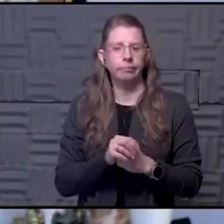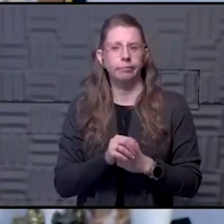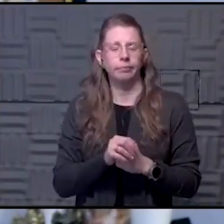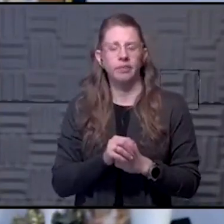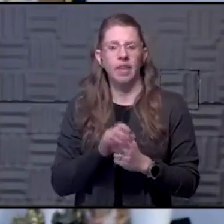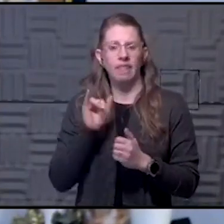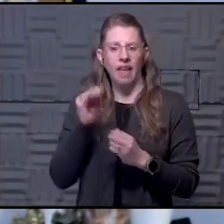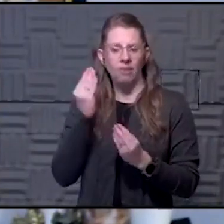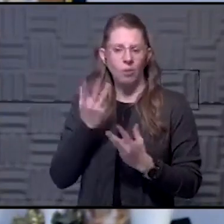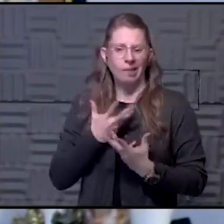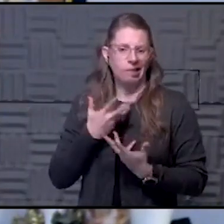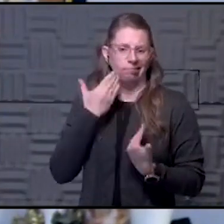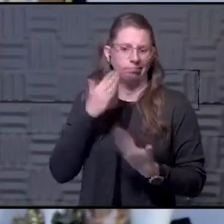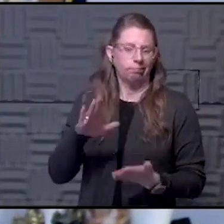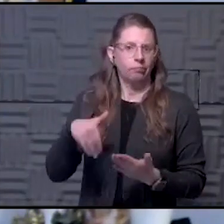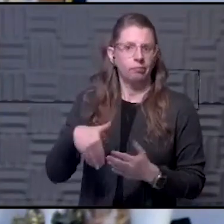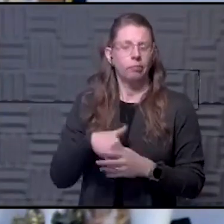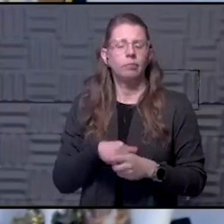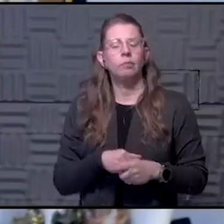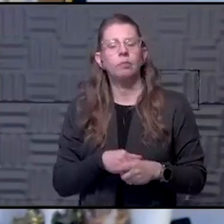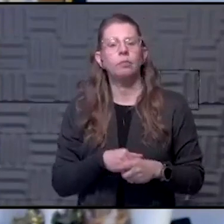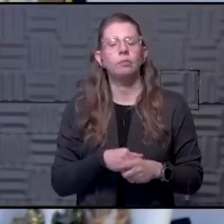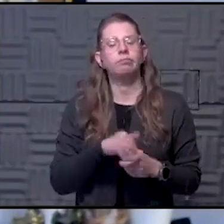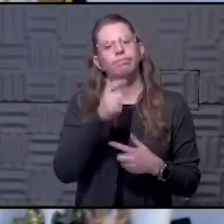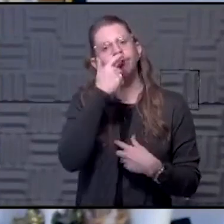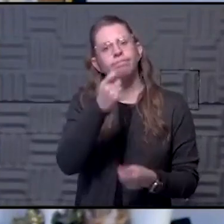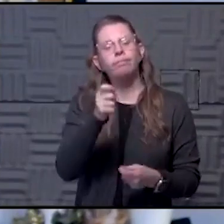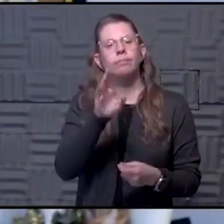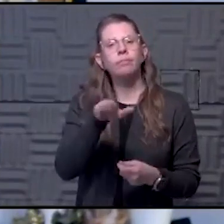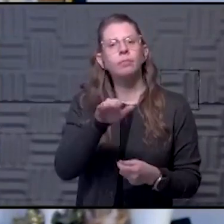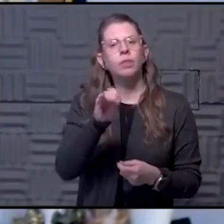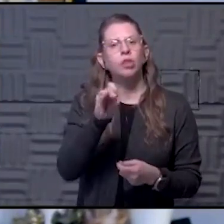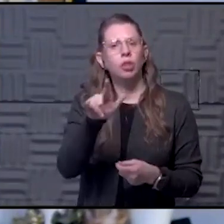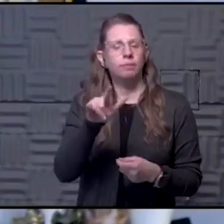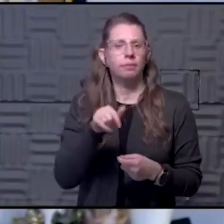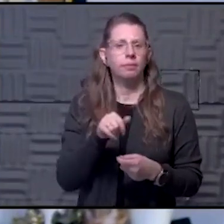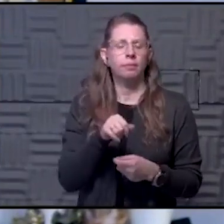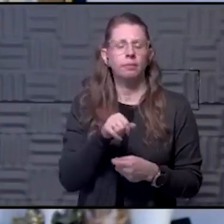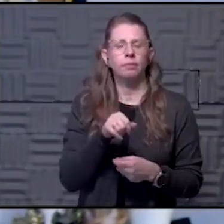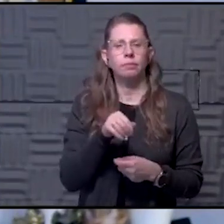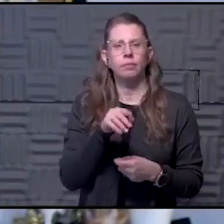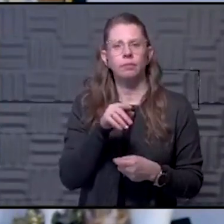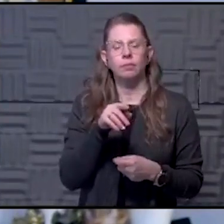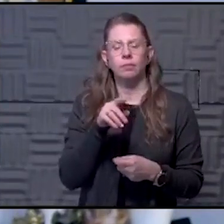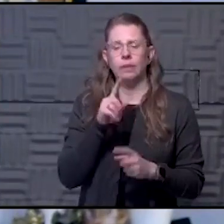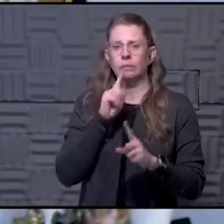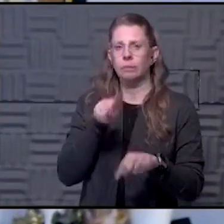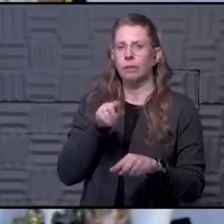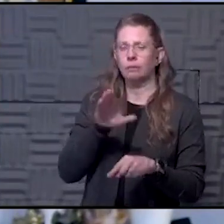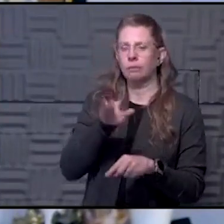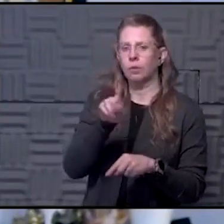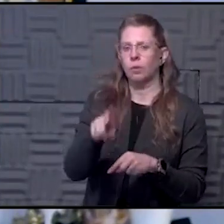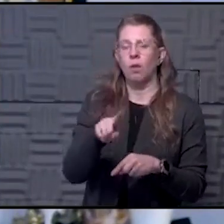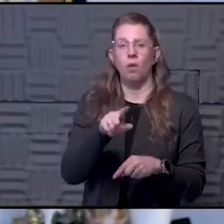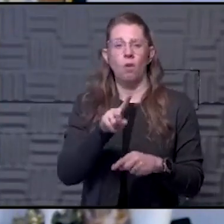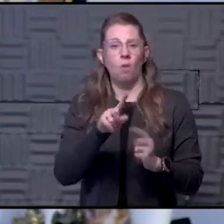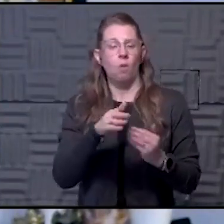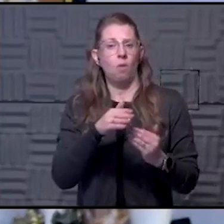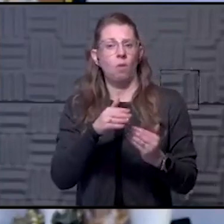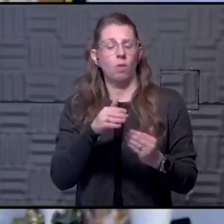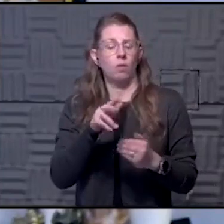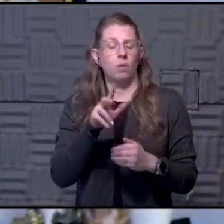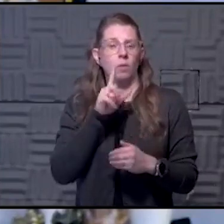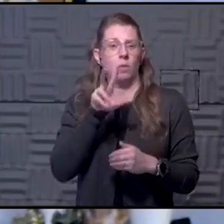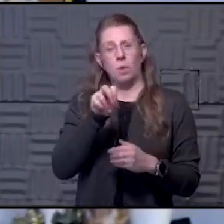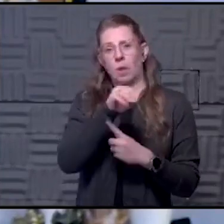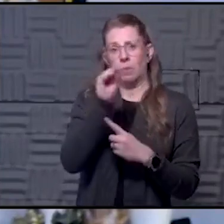detailed work. But yes, it's interesting, Jill, and in response to the question, only about 30% of the time